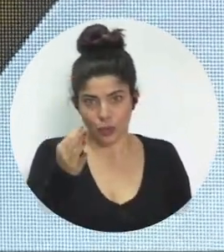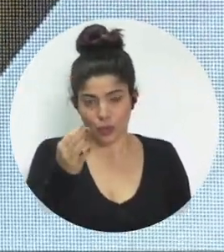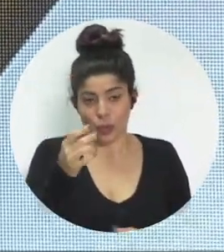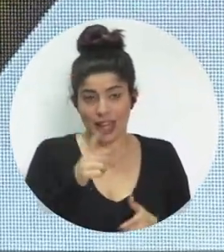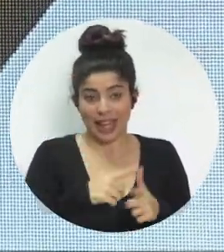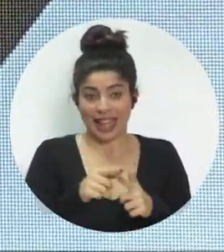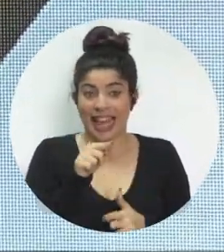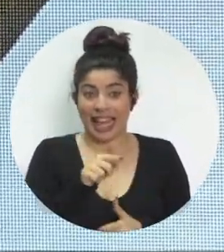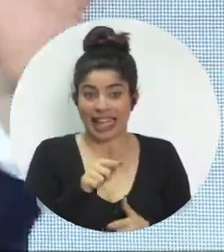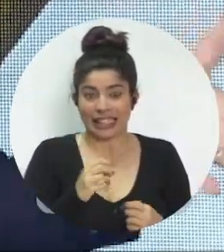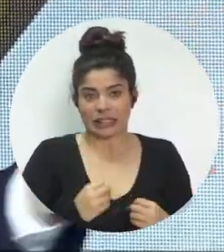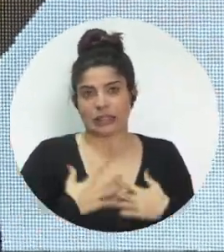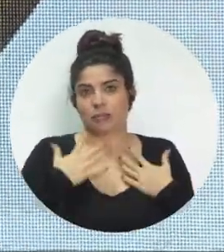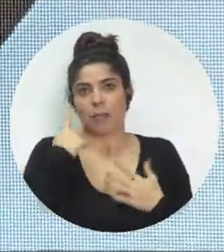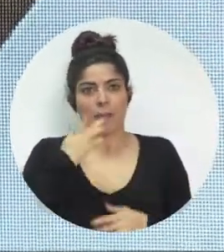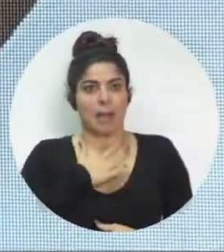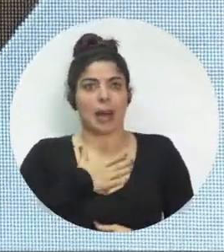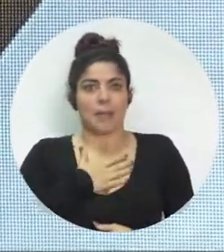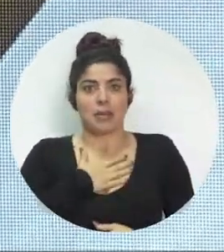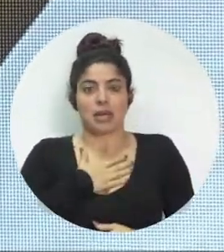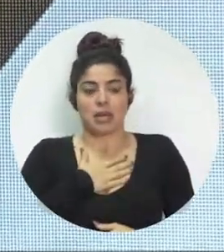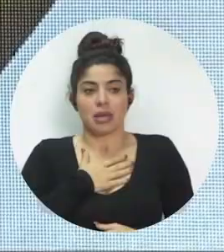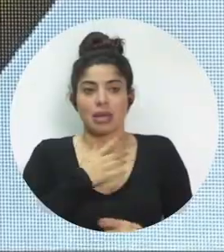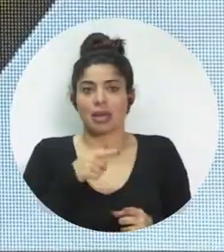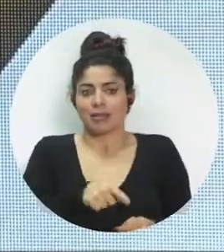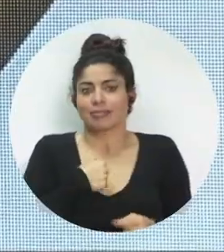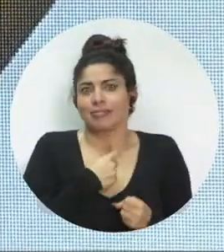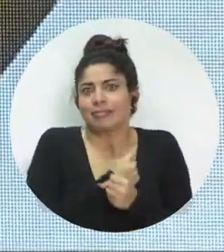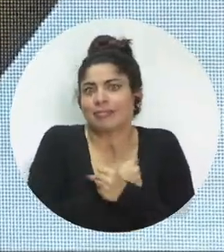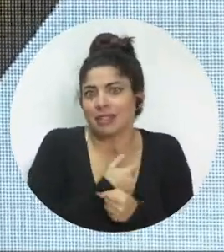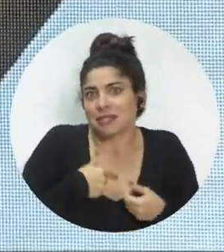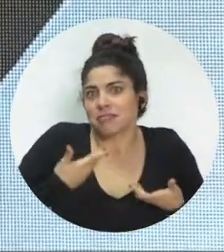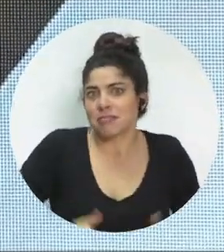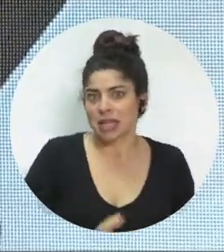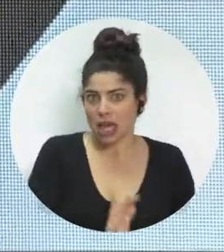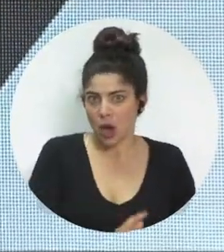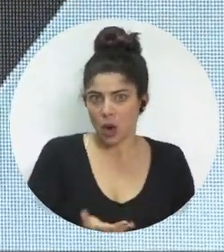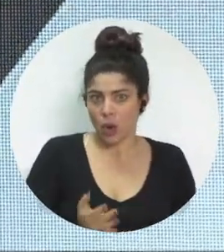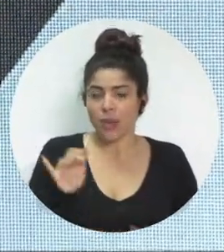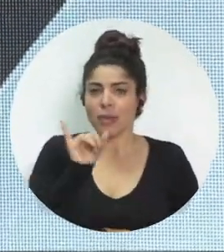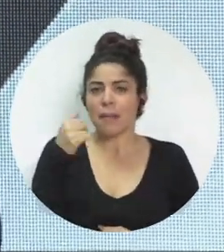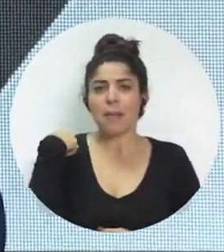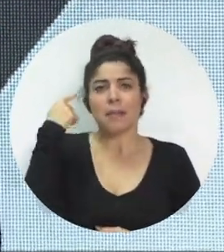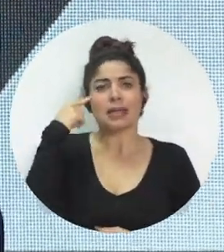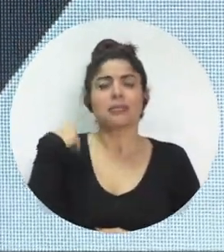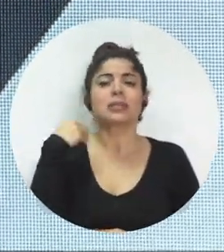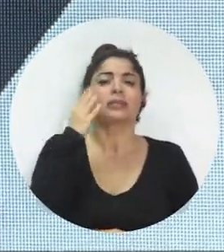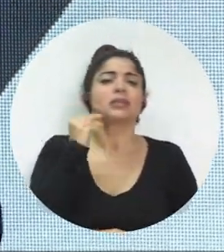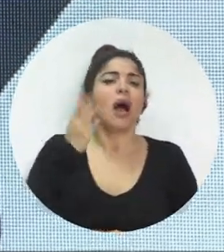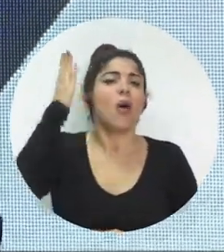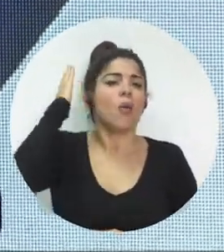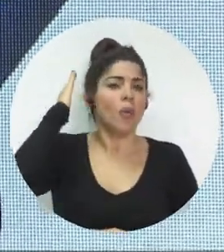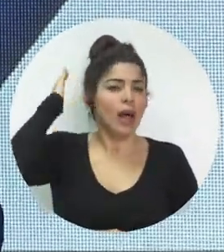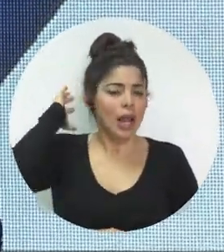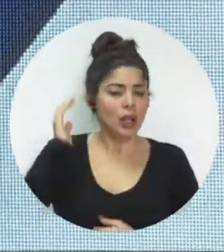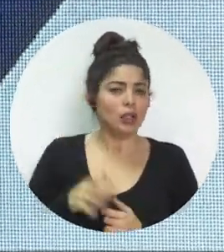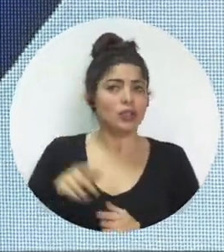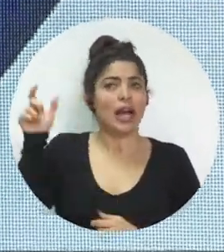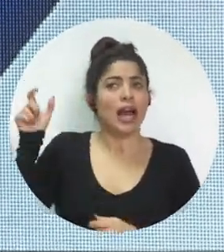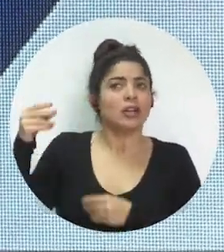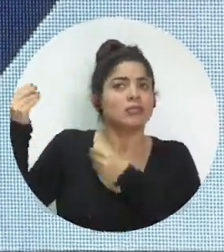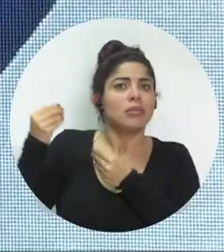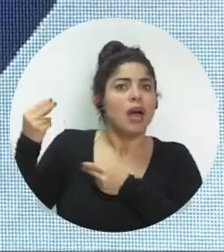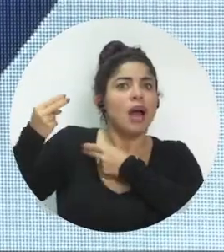not having this problem for your future. So that's an inspiration for me. It's the one I love. I mean, it's my